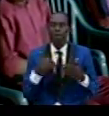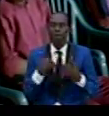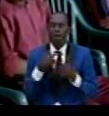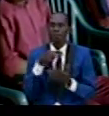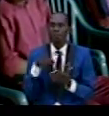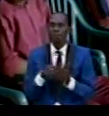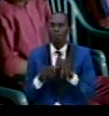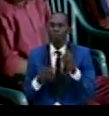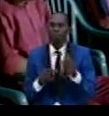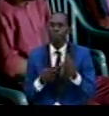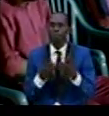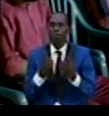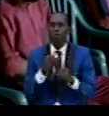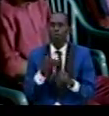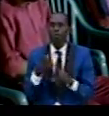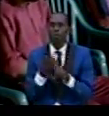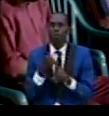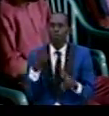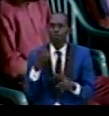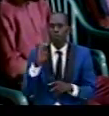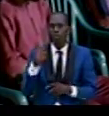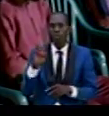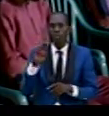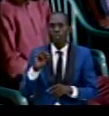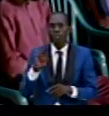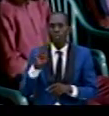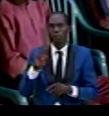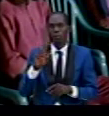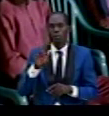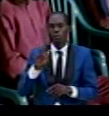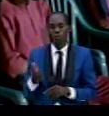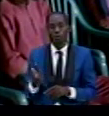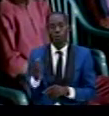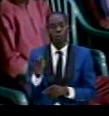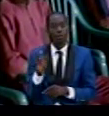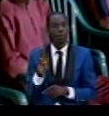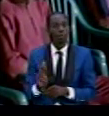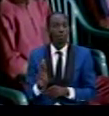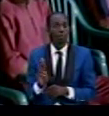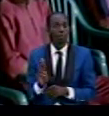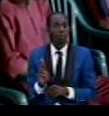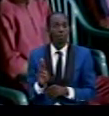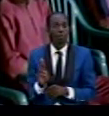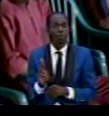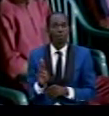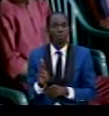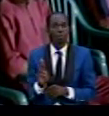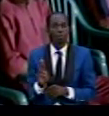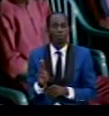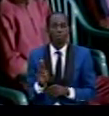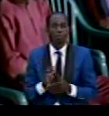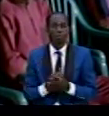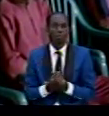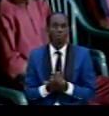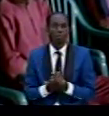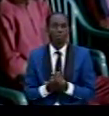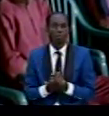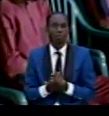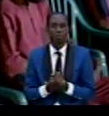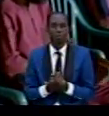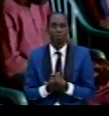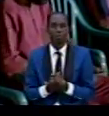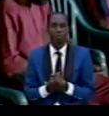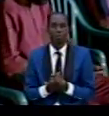from Enugu. It's the testimony coming from Ungbowo local government of